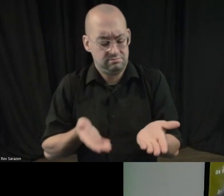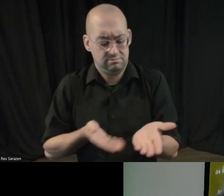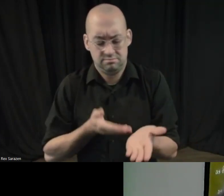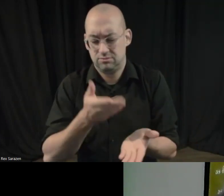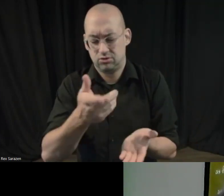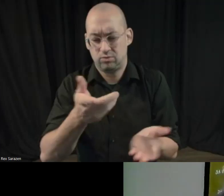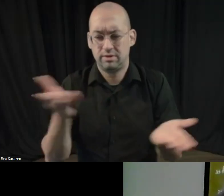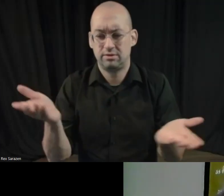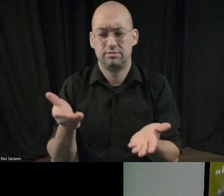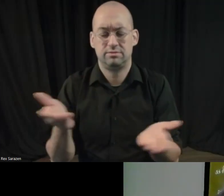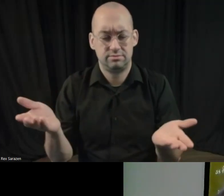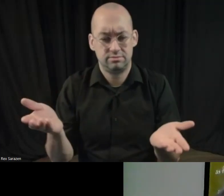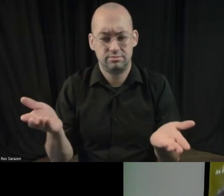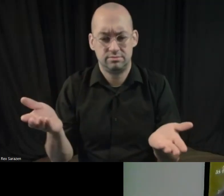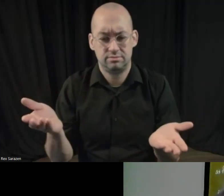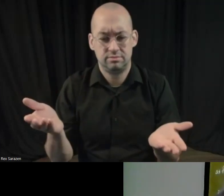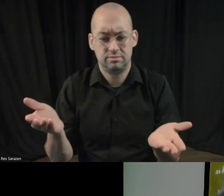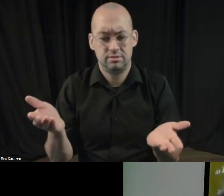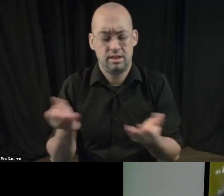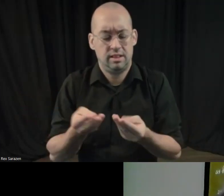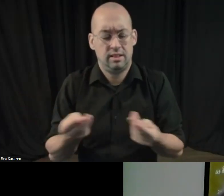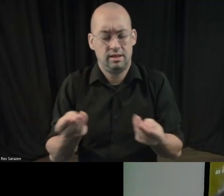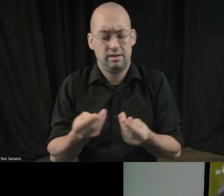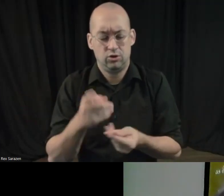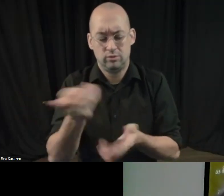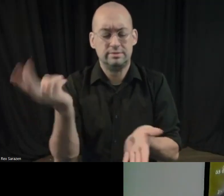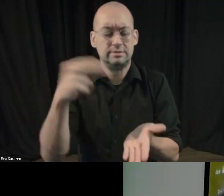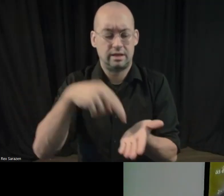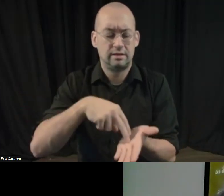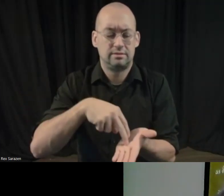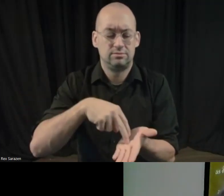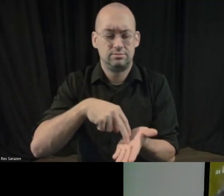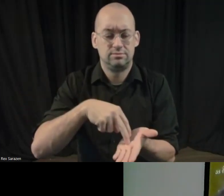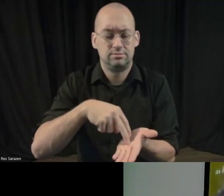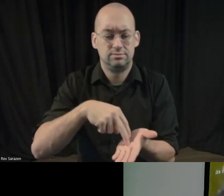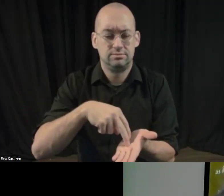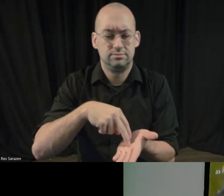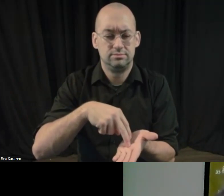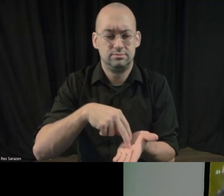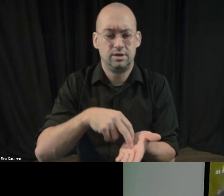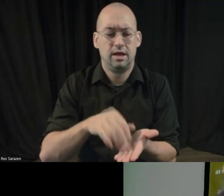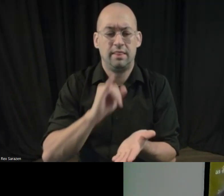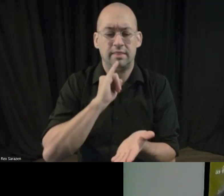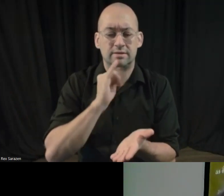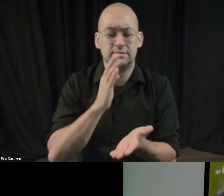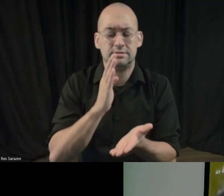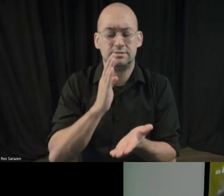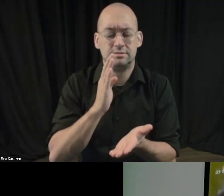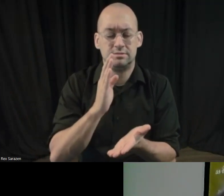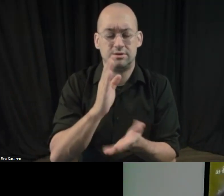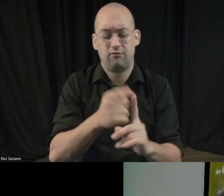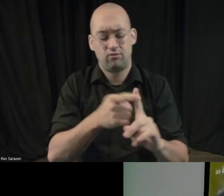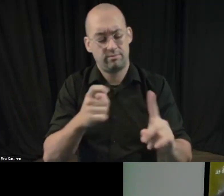reside, the land on which you stand, that belong to the original